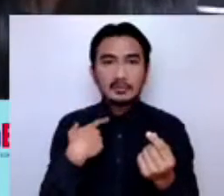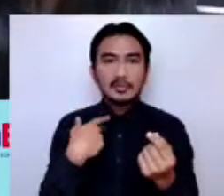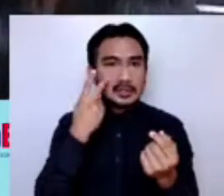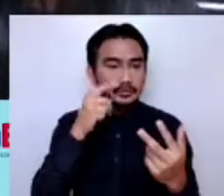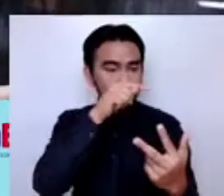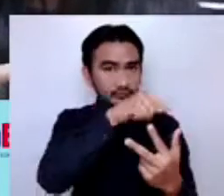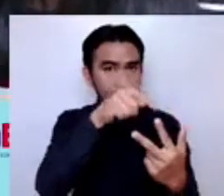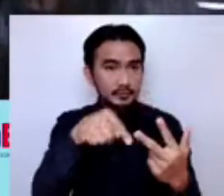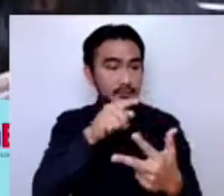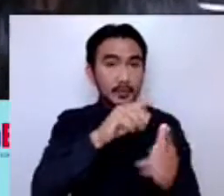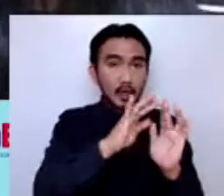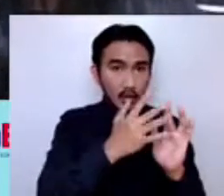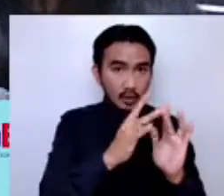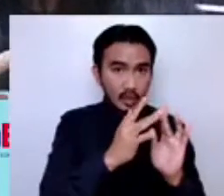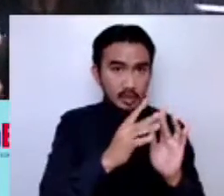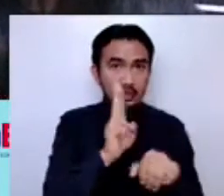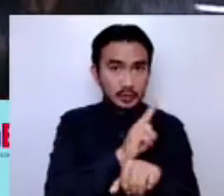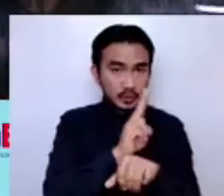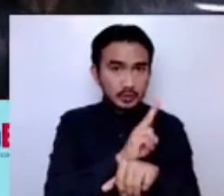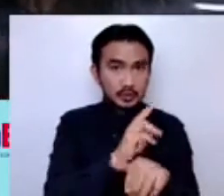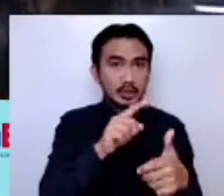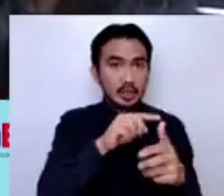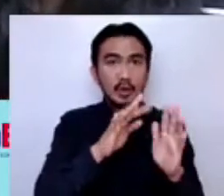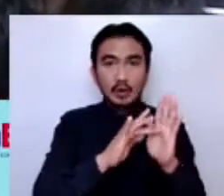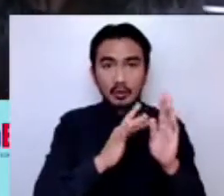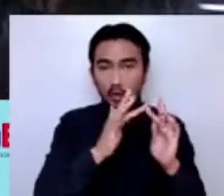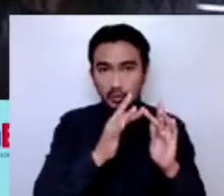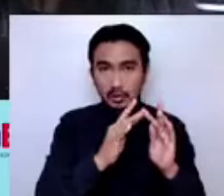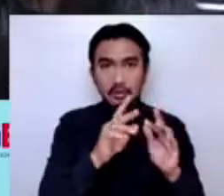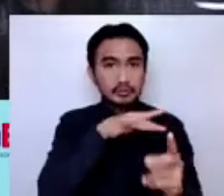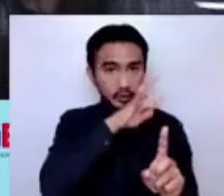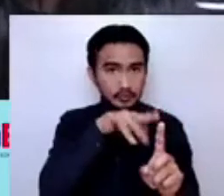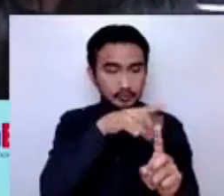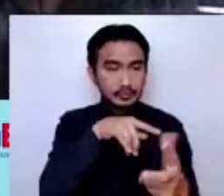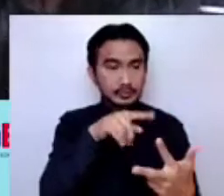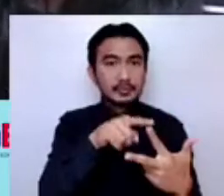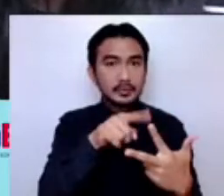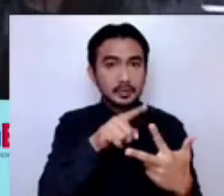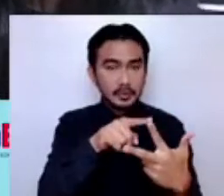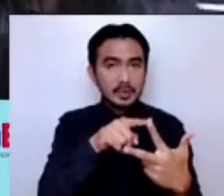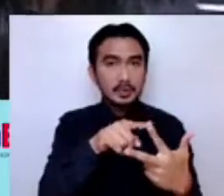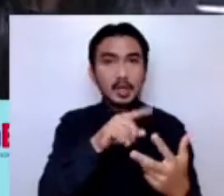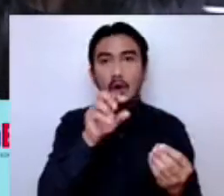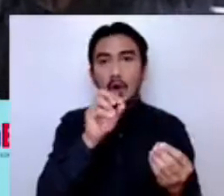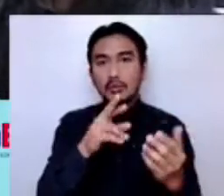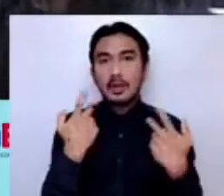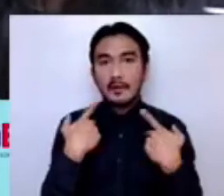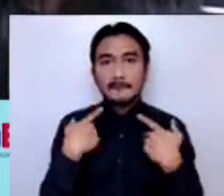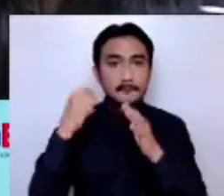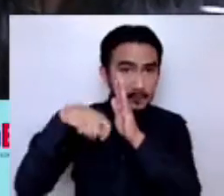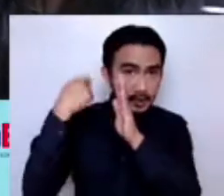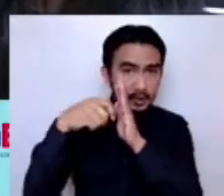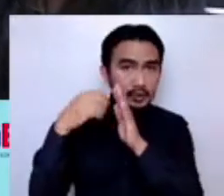synchronous learning, the online synchronous observation, the asynchronous observation, or observation through